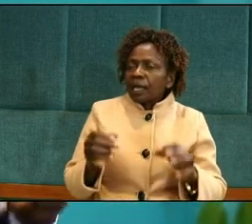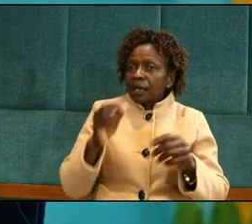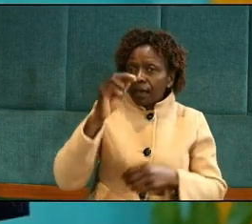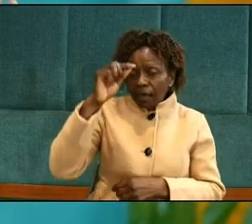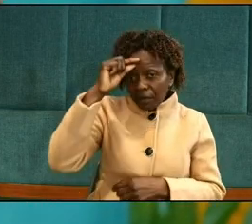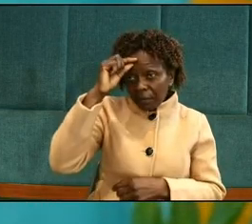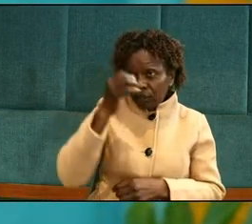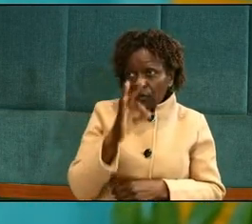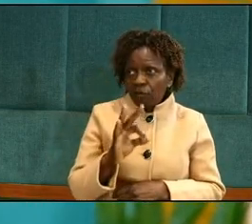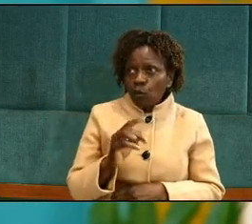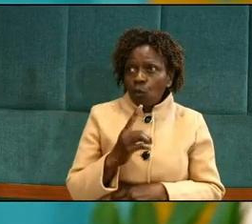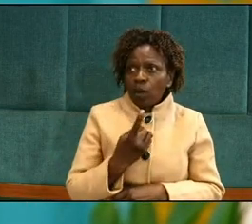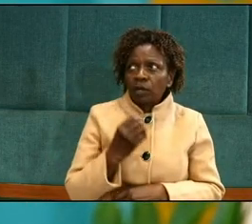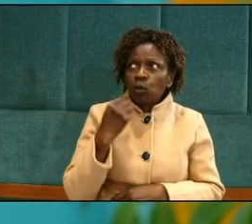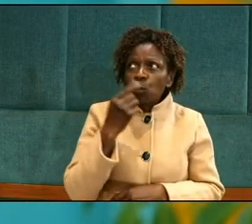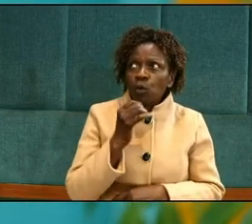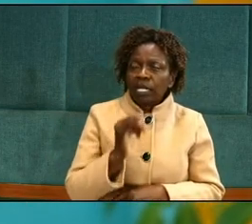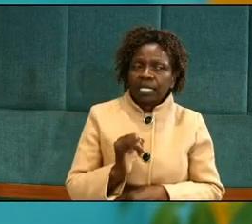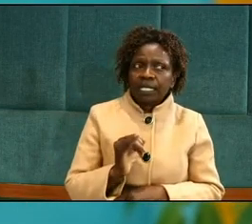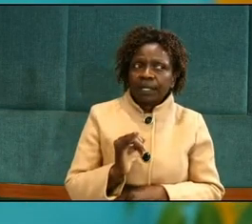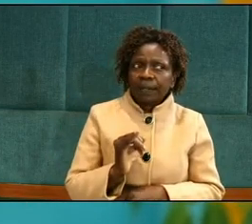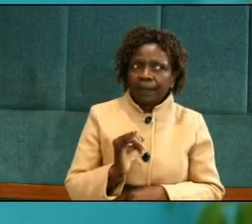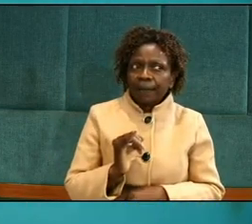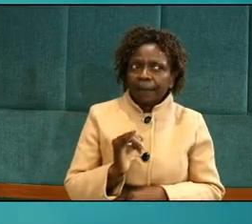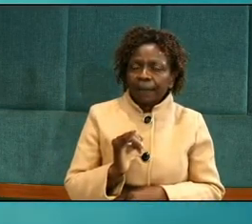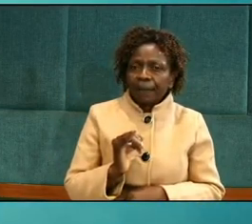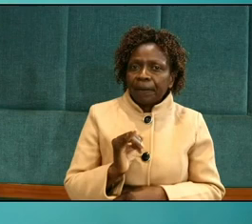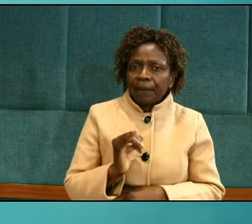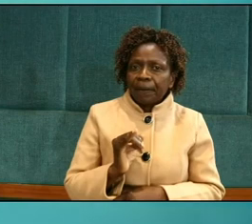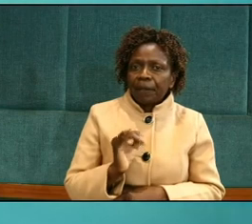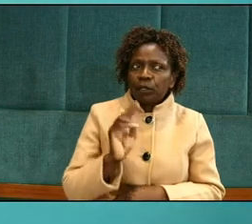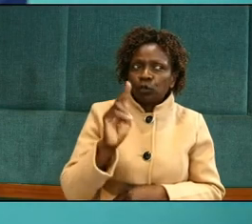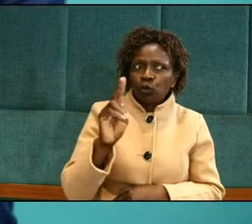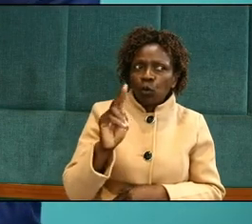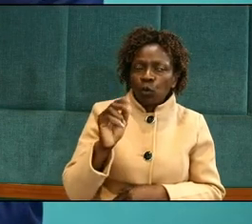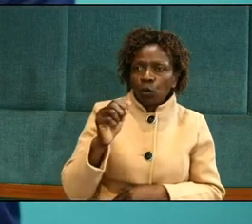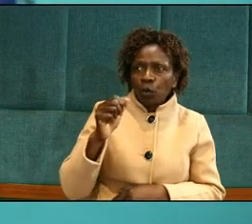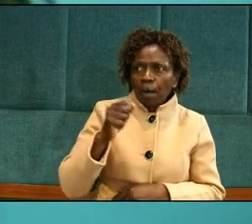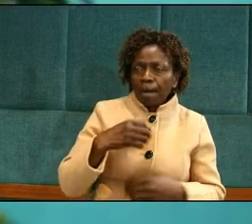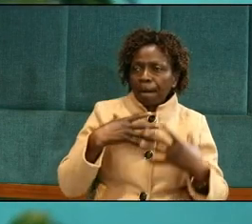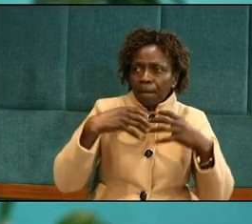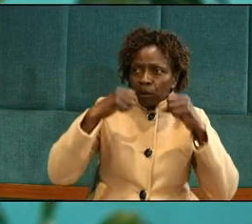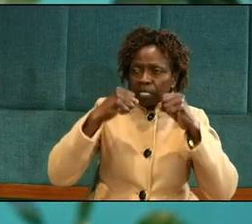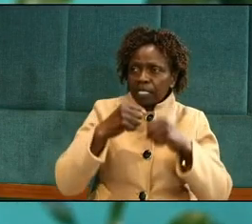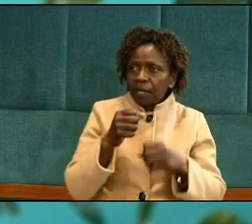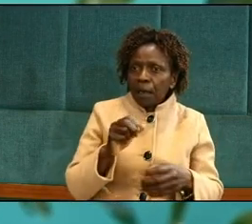government of one who is two presidents. Marriage is